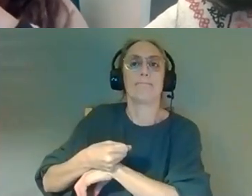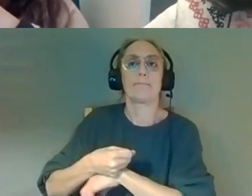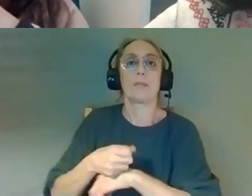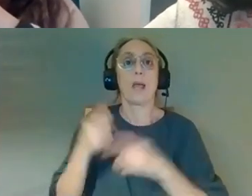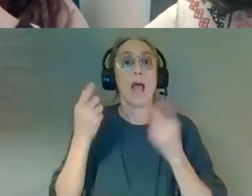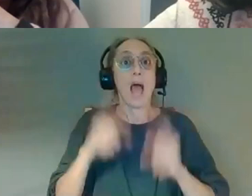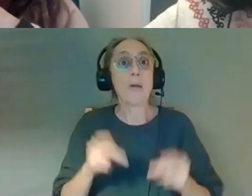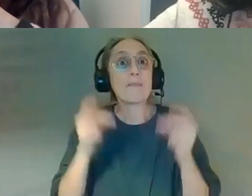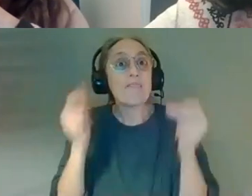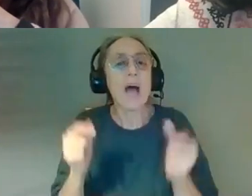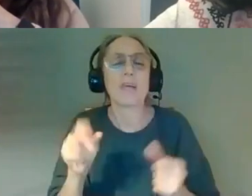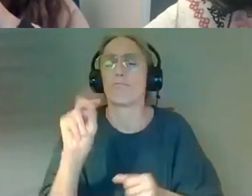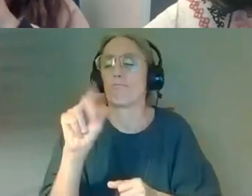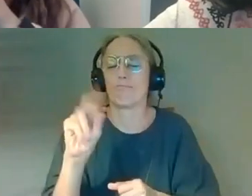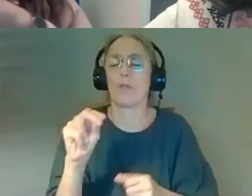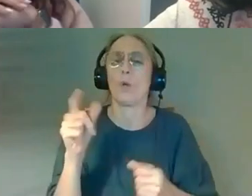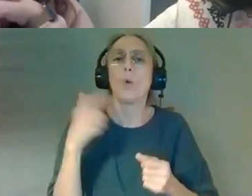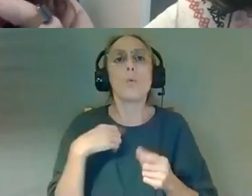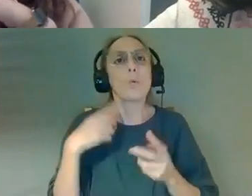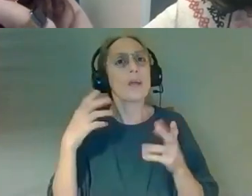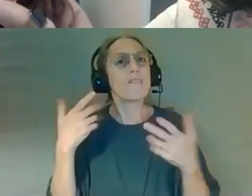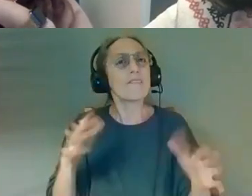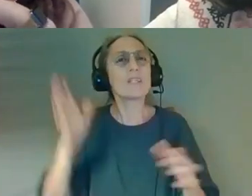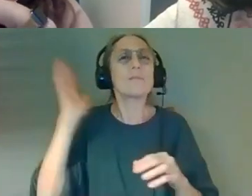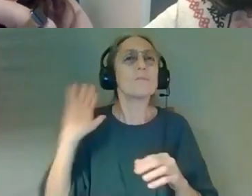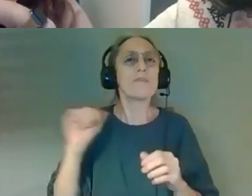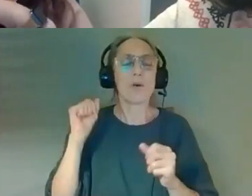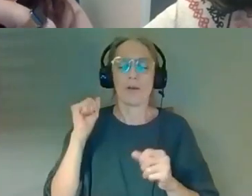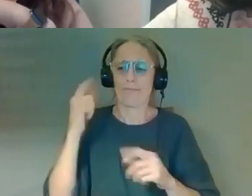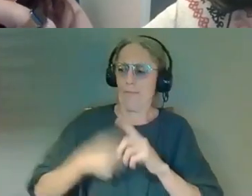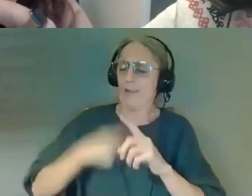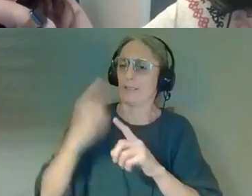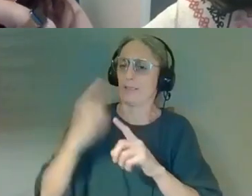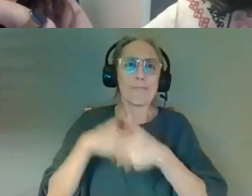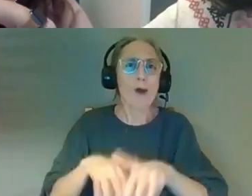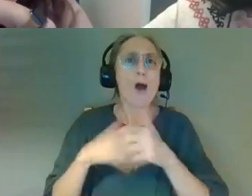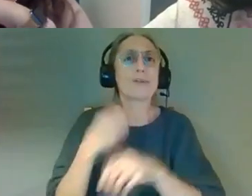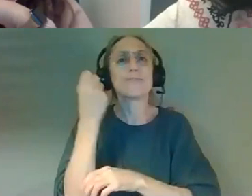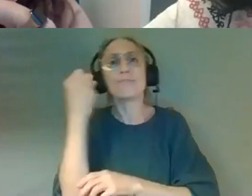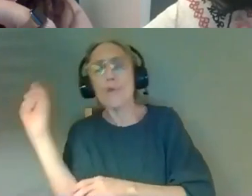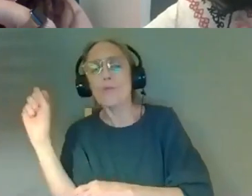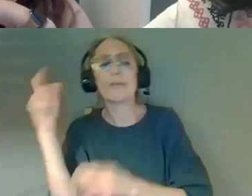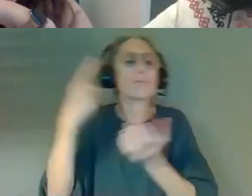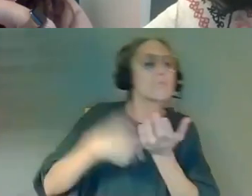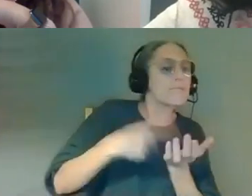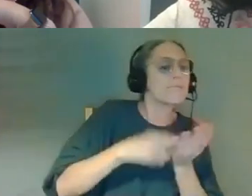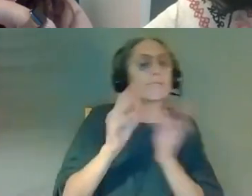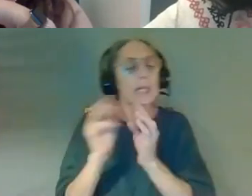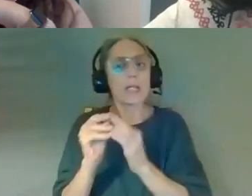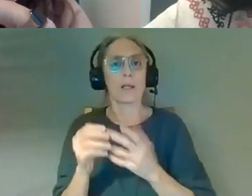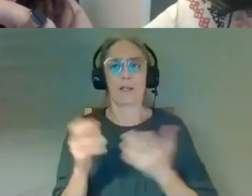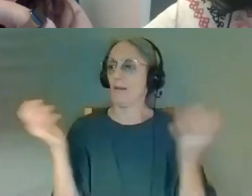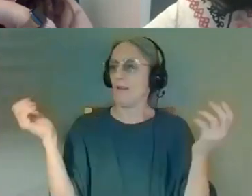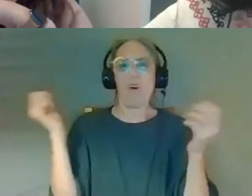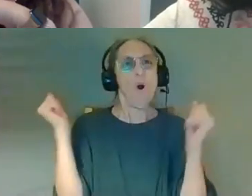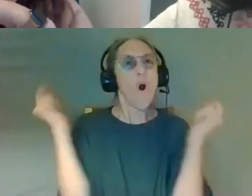marches. We held all kind of protests. The community came together, the residents, the patients, the doctors over at the hospital. I mean, it